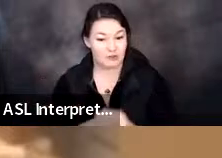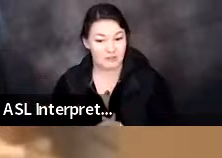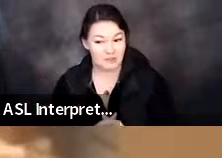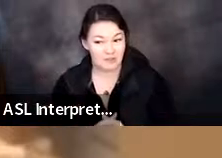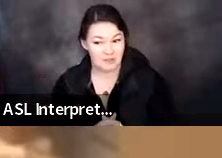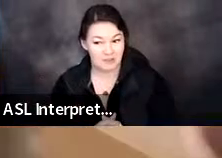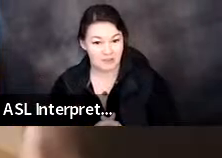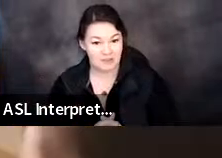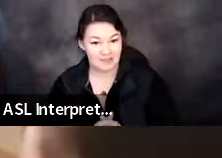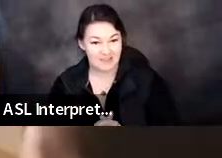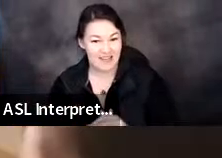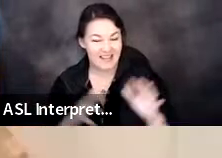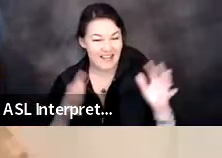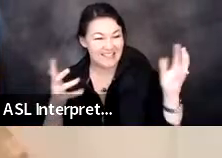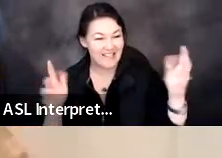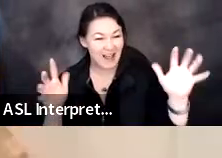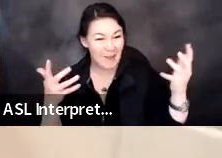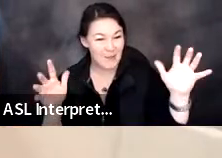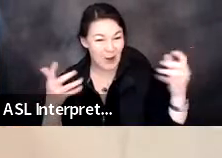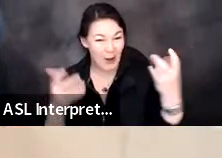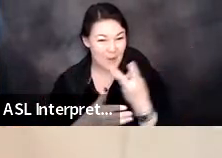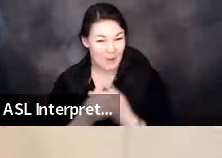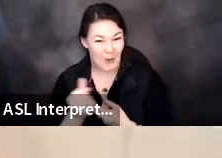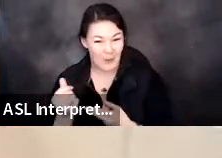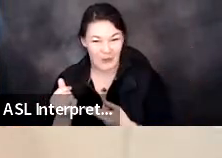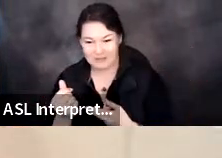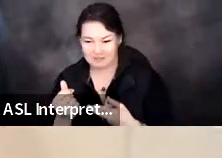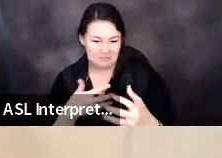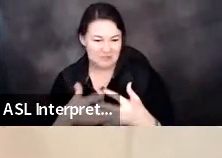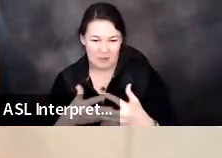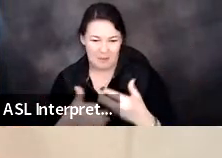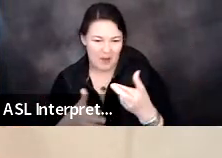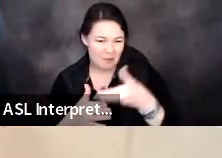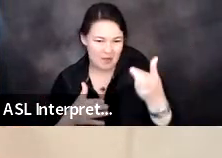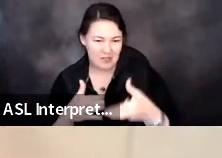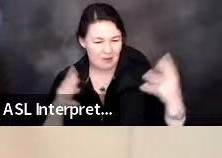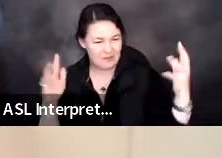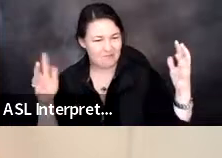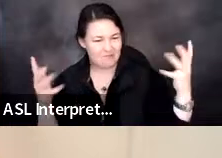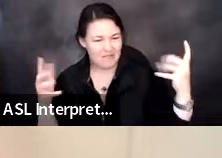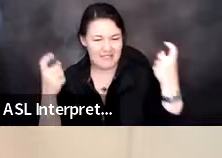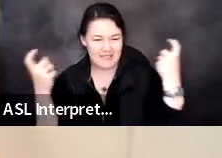They celebrate either way when they get a result.